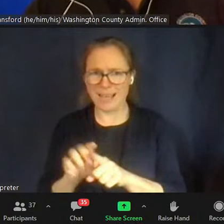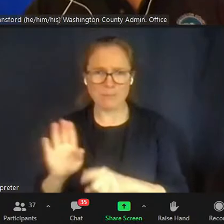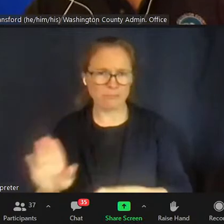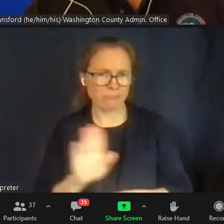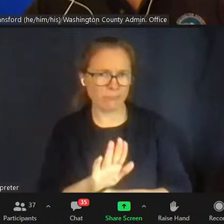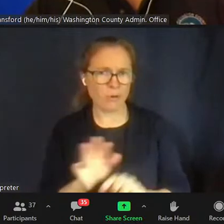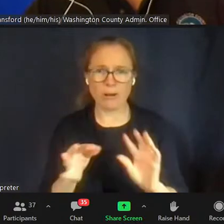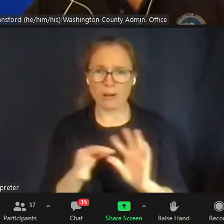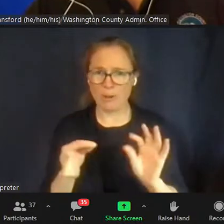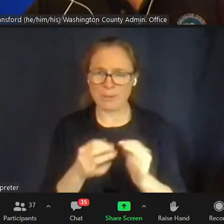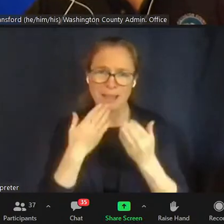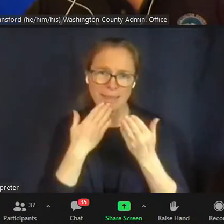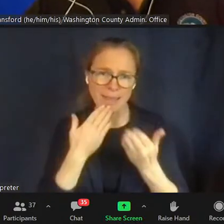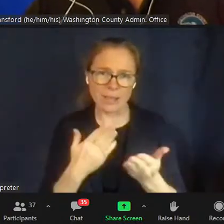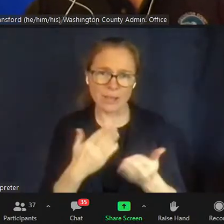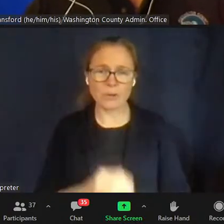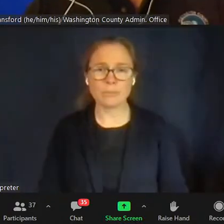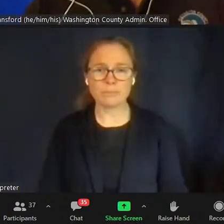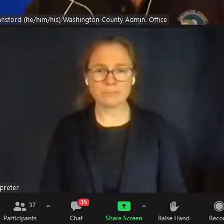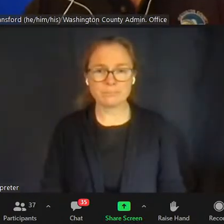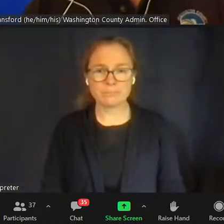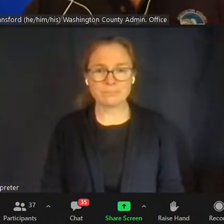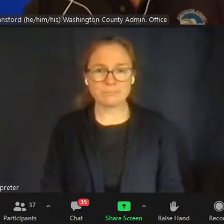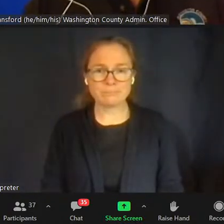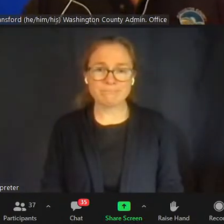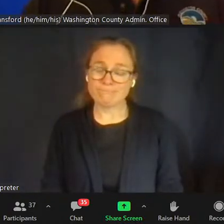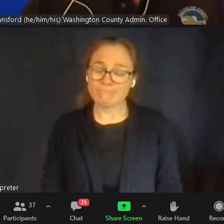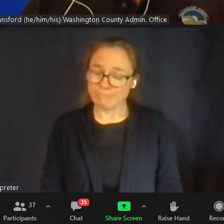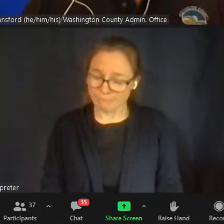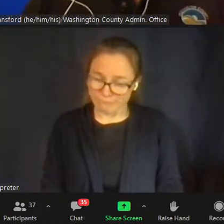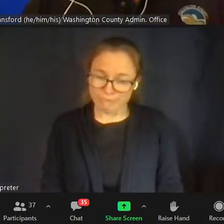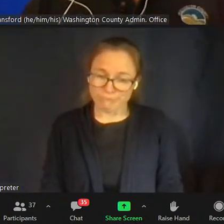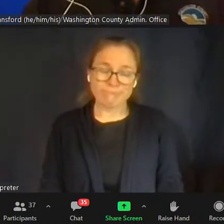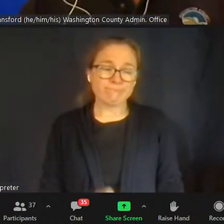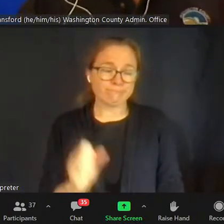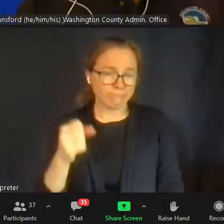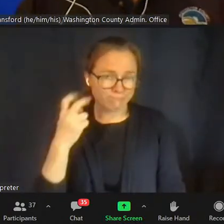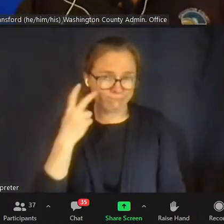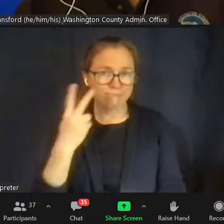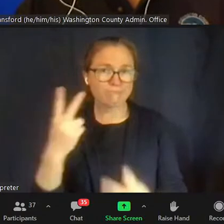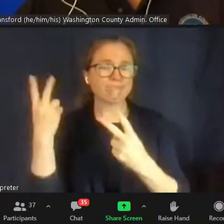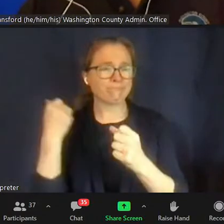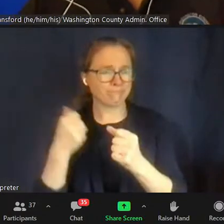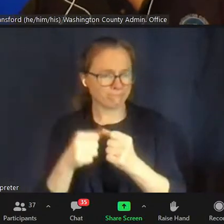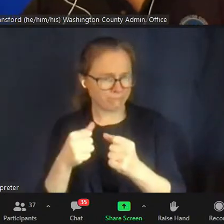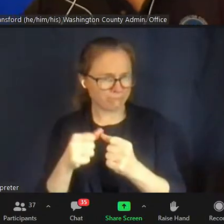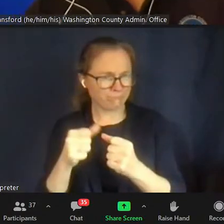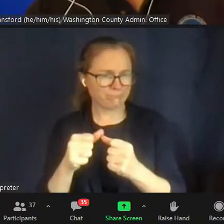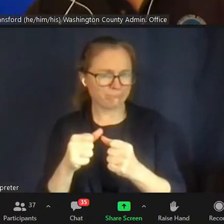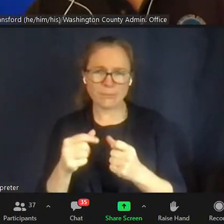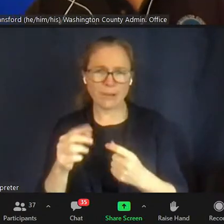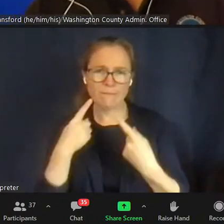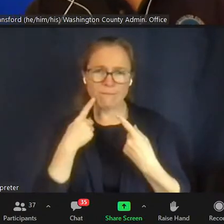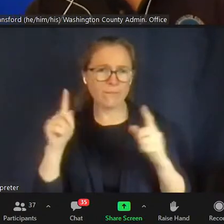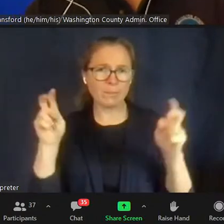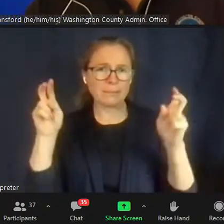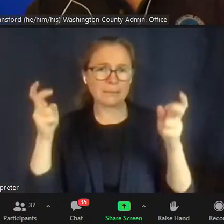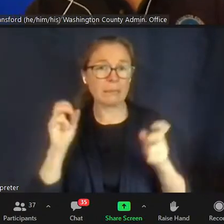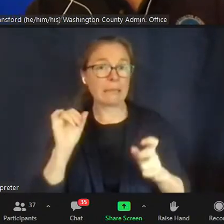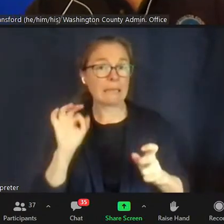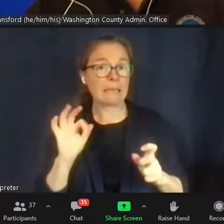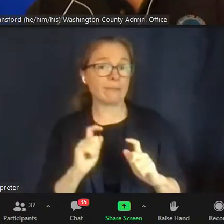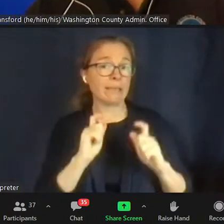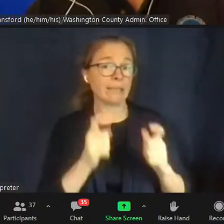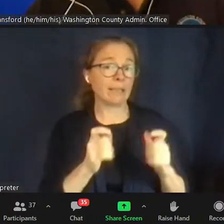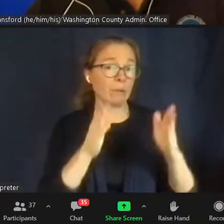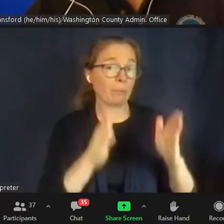predecessors' comments. There's some old sayings about give a person a fish and they're able to feed